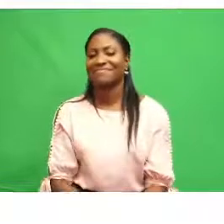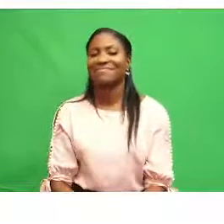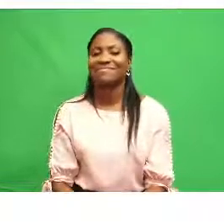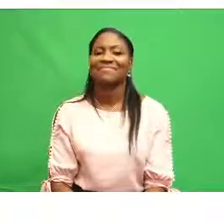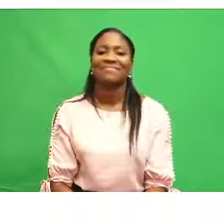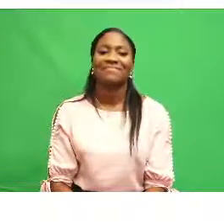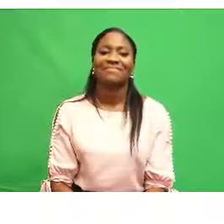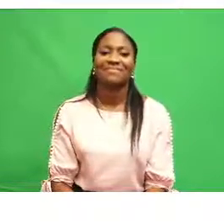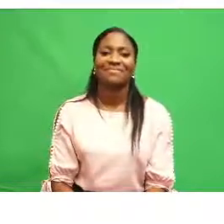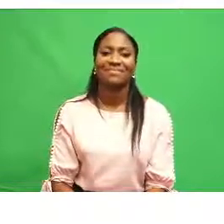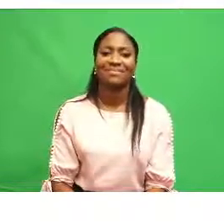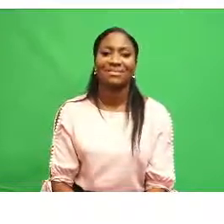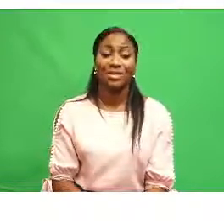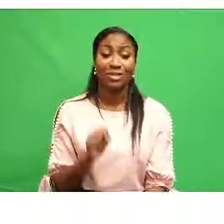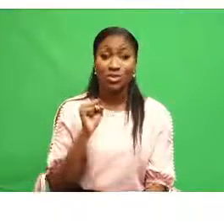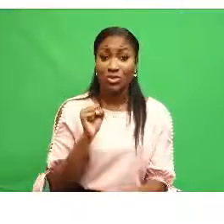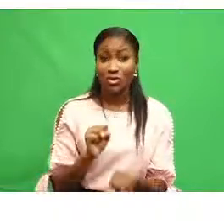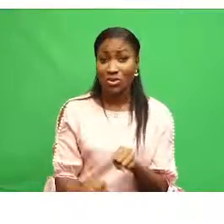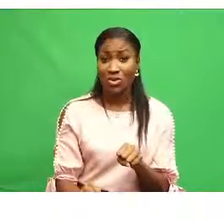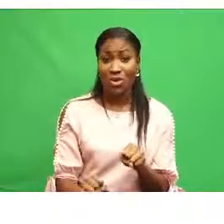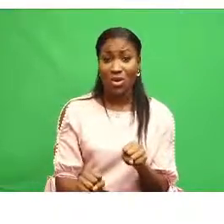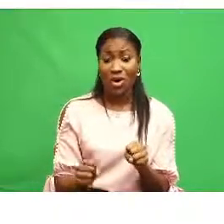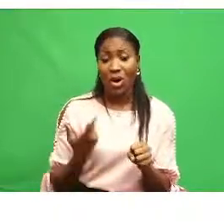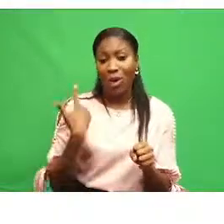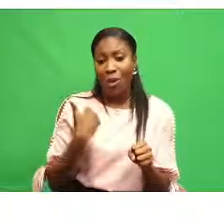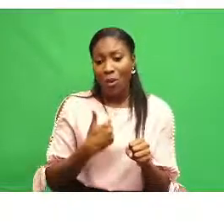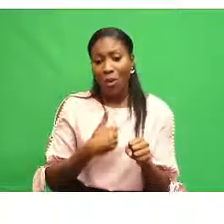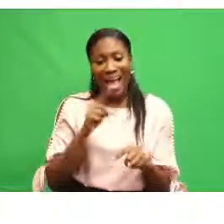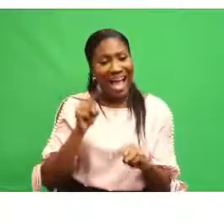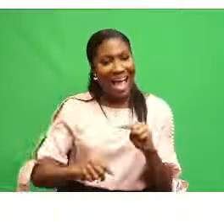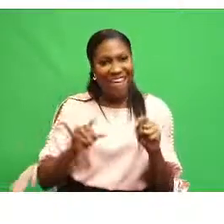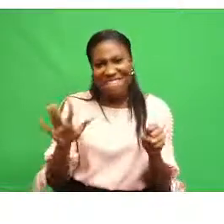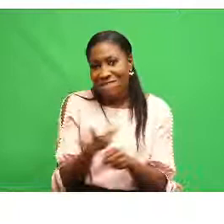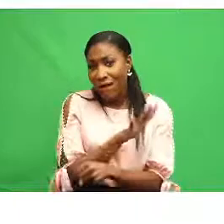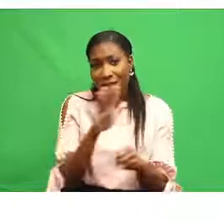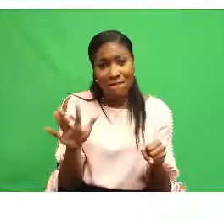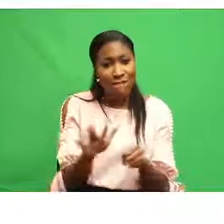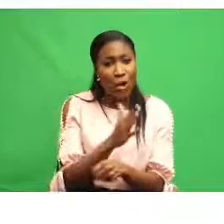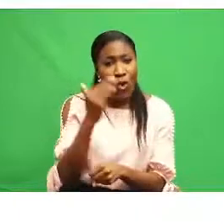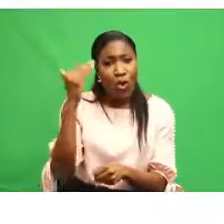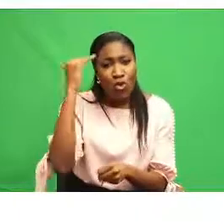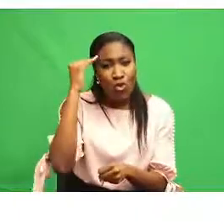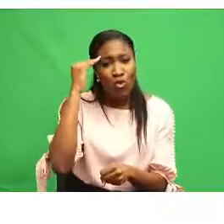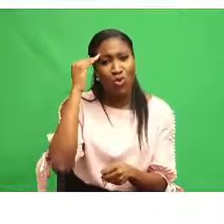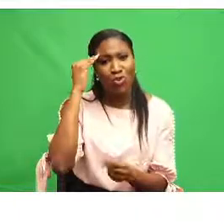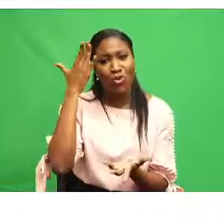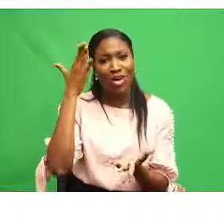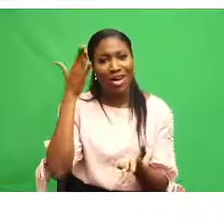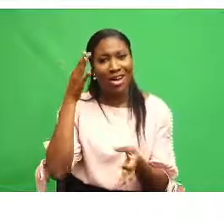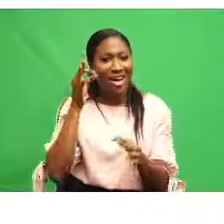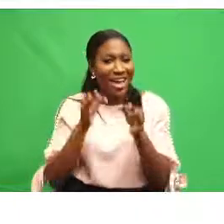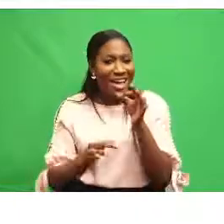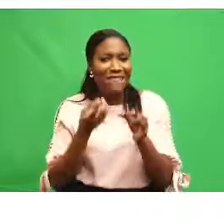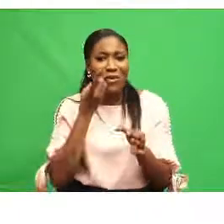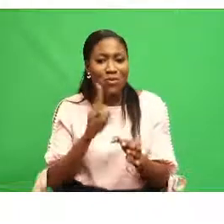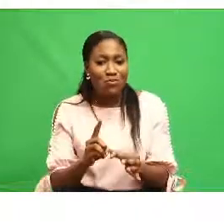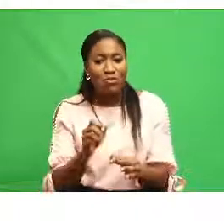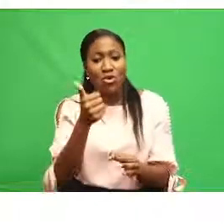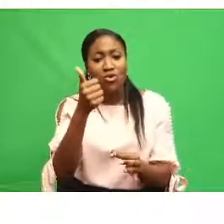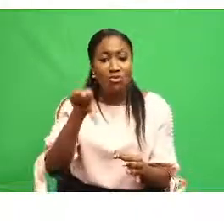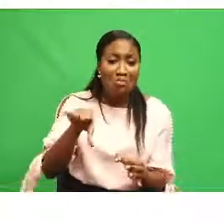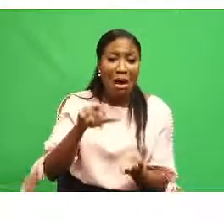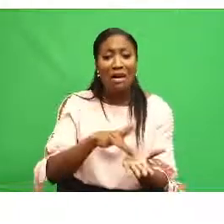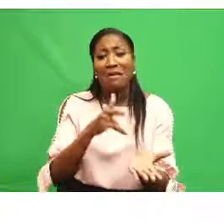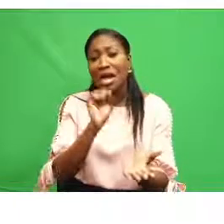said, there is no real way of knowing if at that point in time how it's